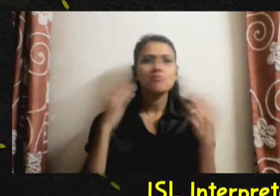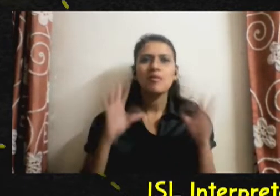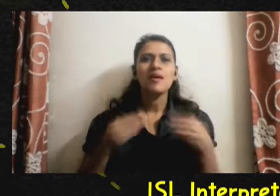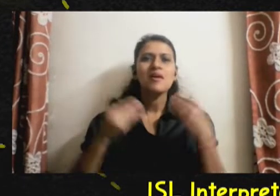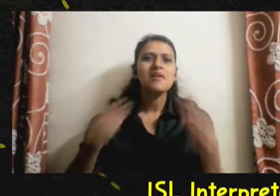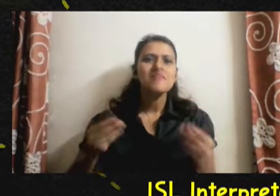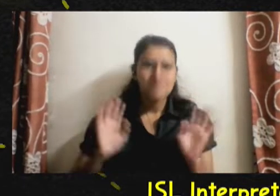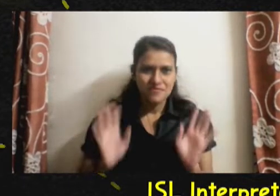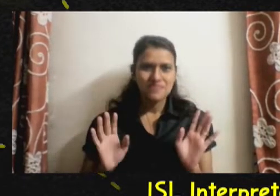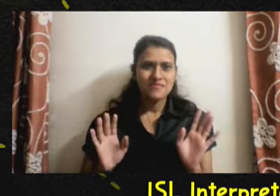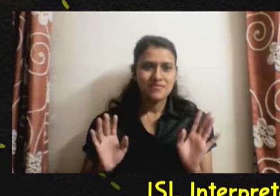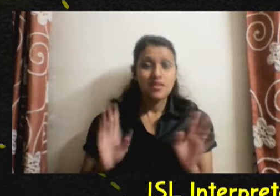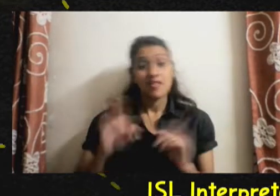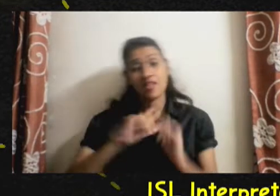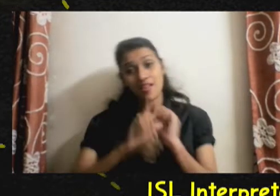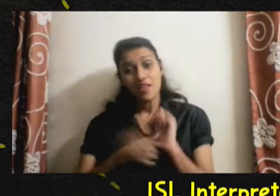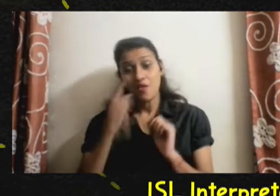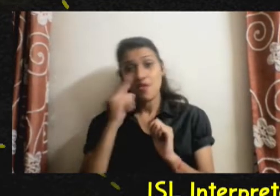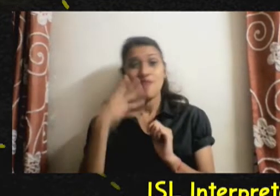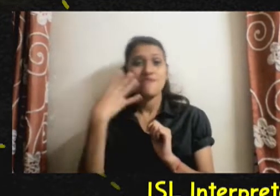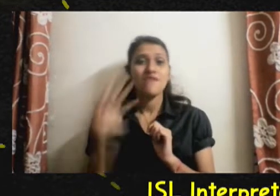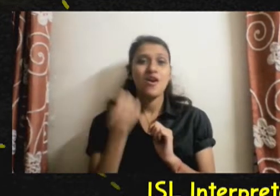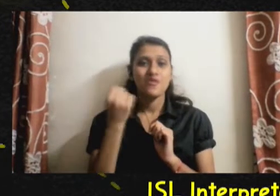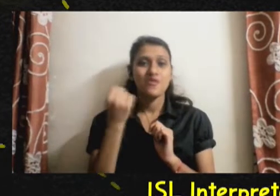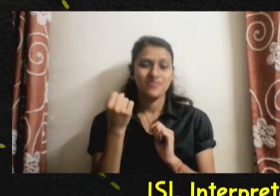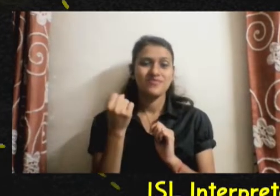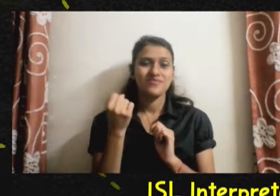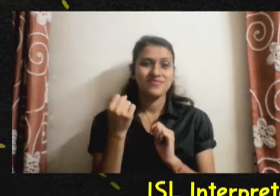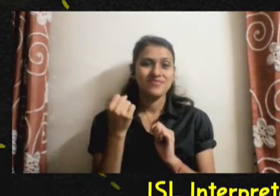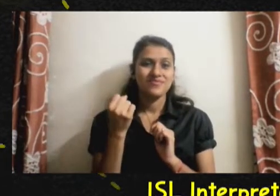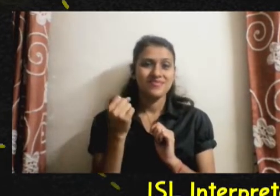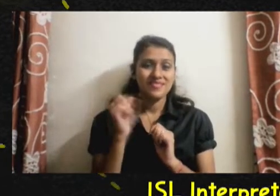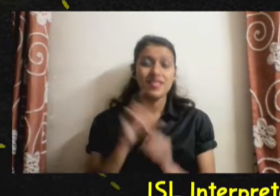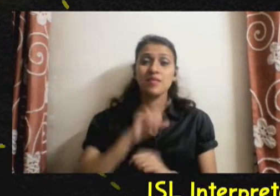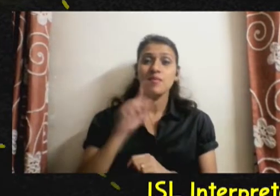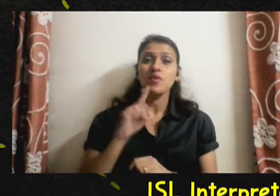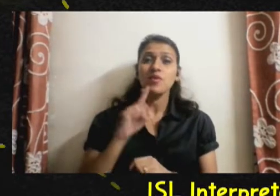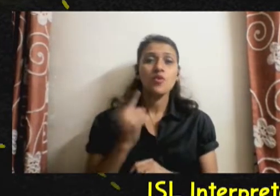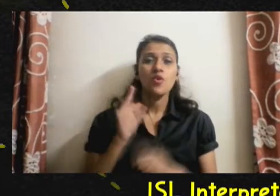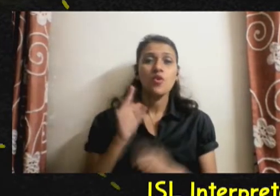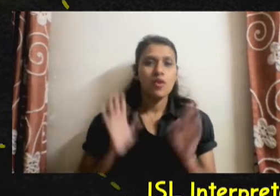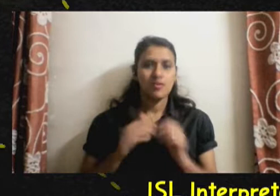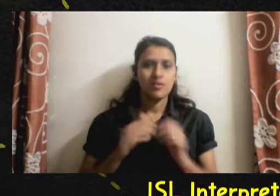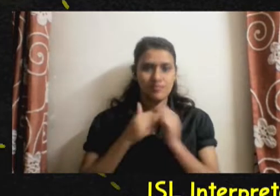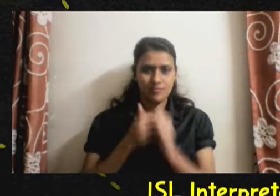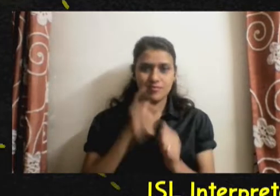And then you go and find out. Yeah. But not only that, it's also about